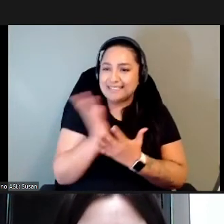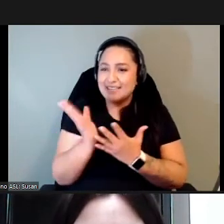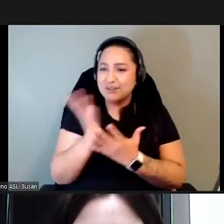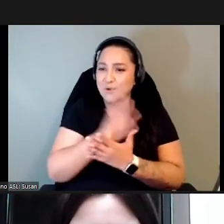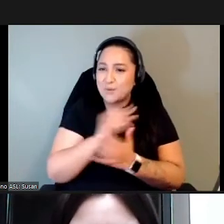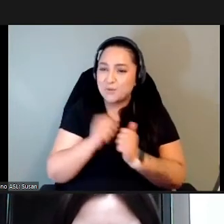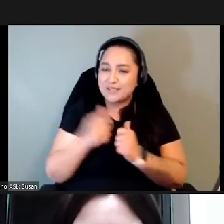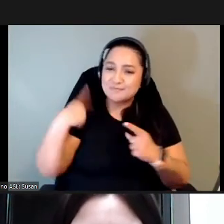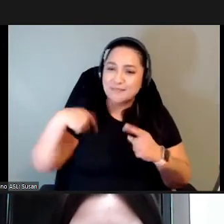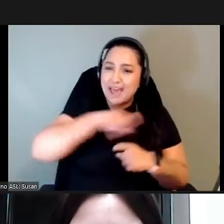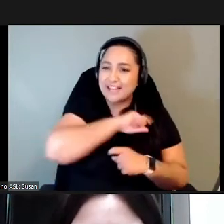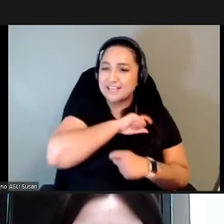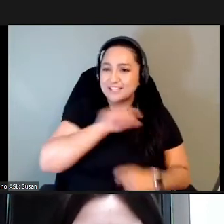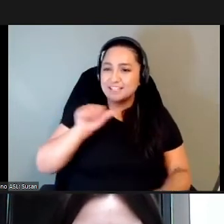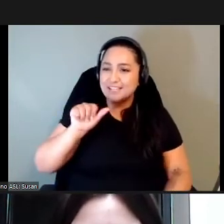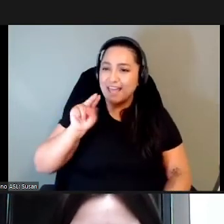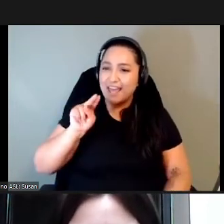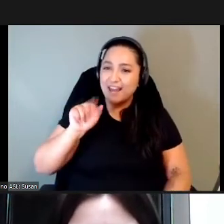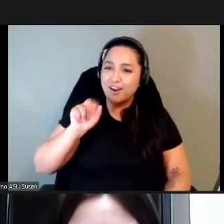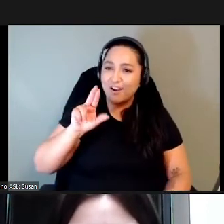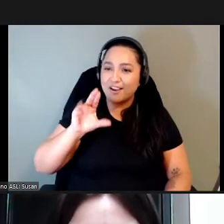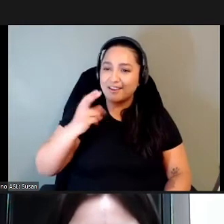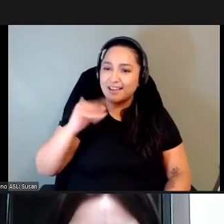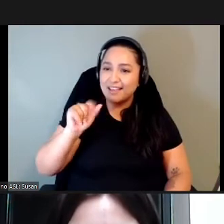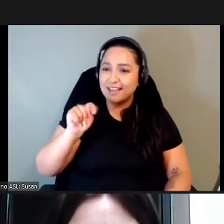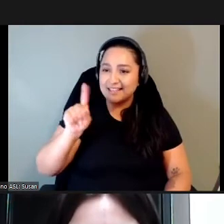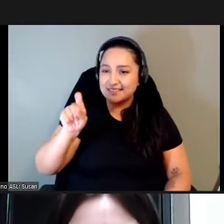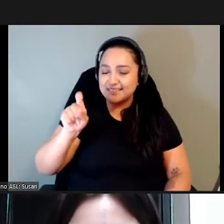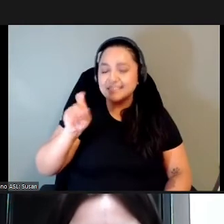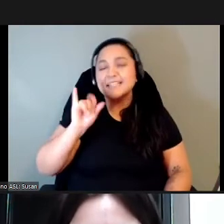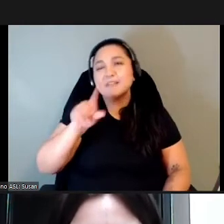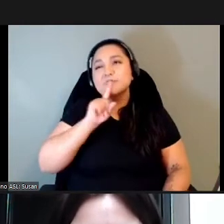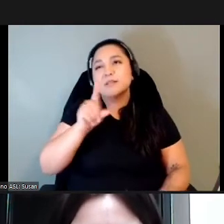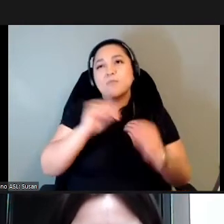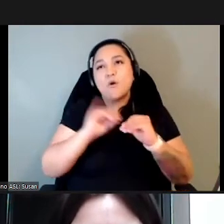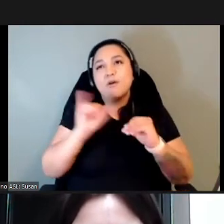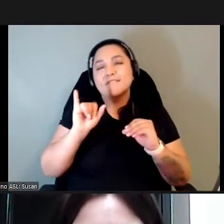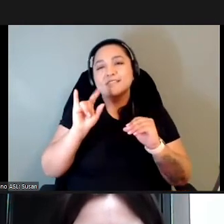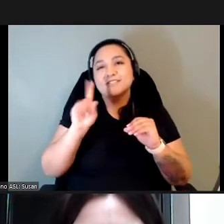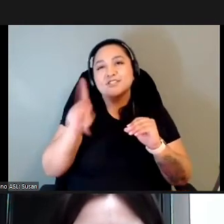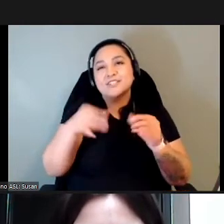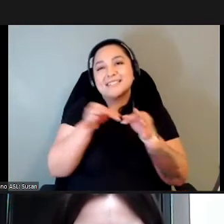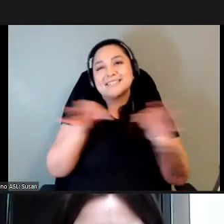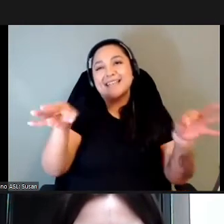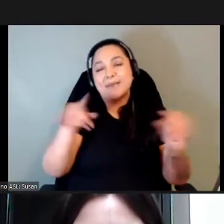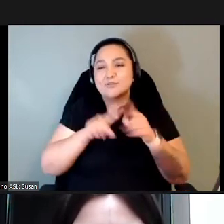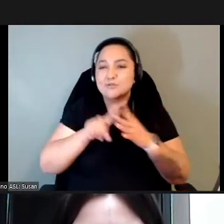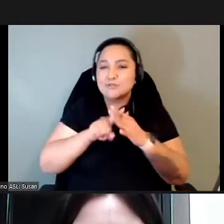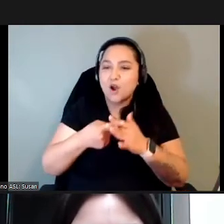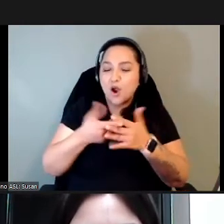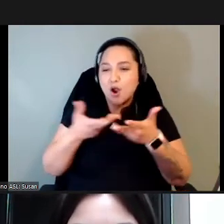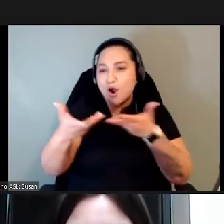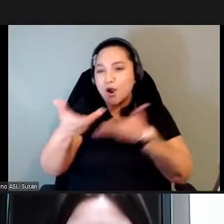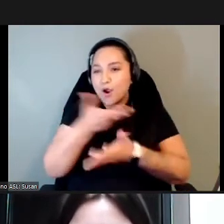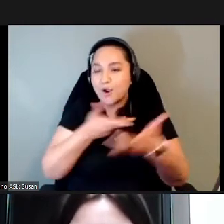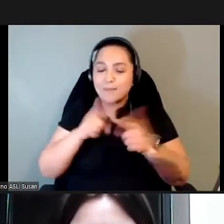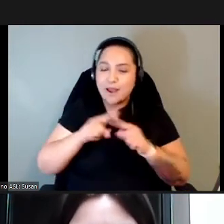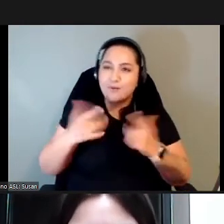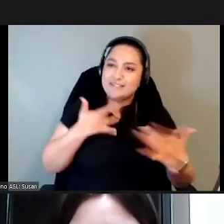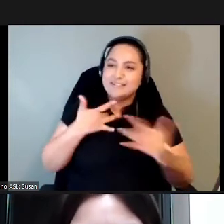And does this resonate? And feel free to jump in, anybody. That was more of a statement to get us going, but I was just excited about this. Sorry, go ahead.